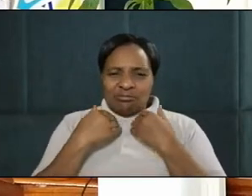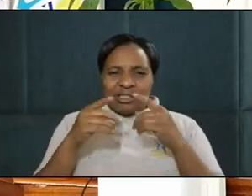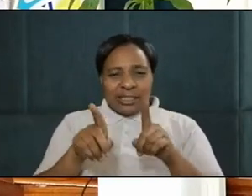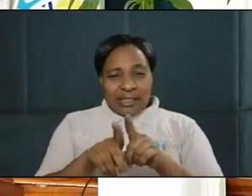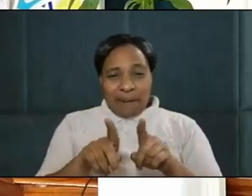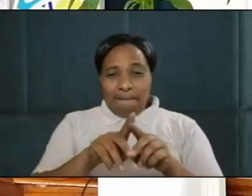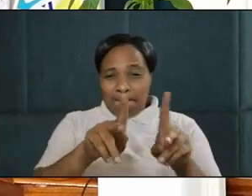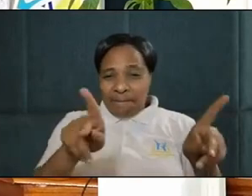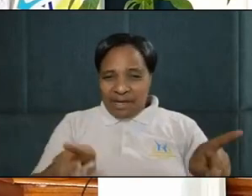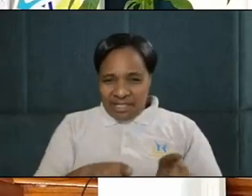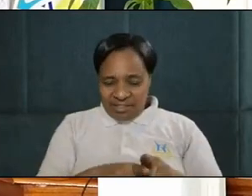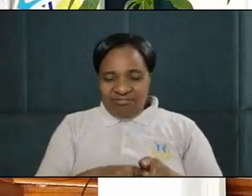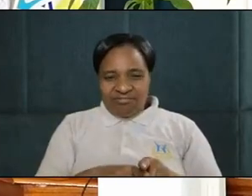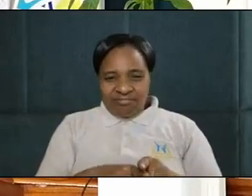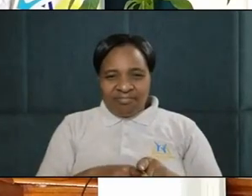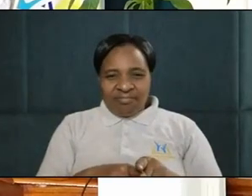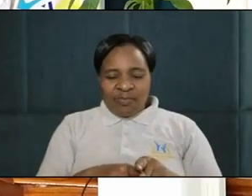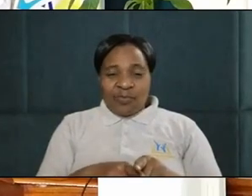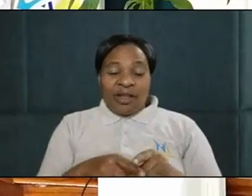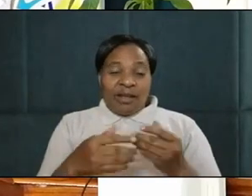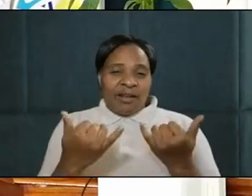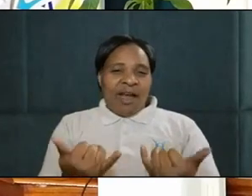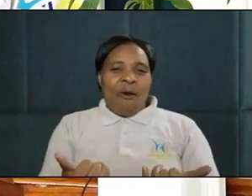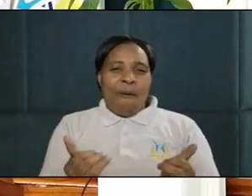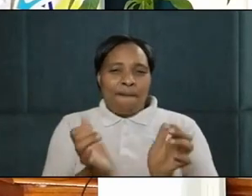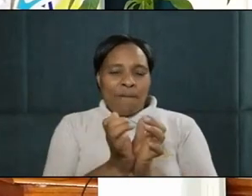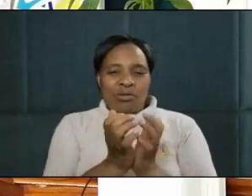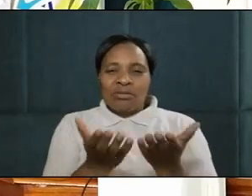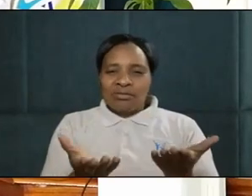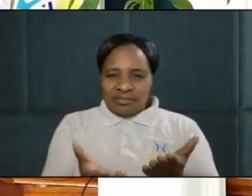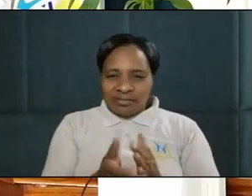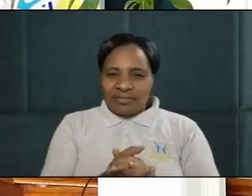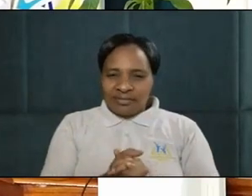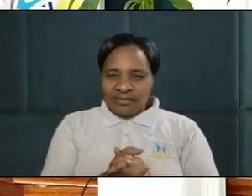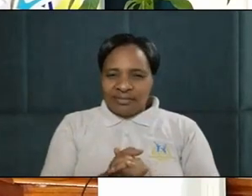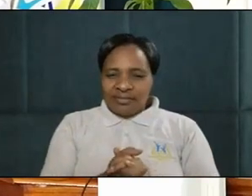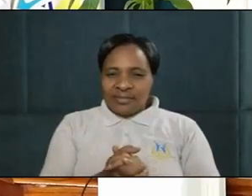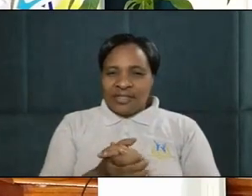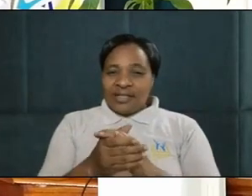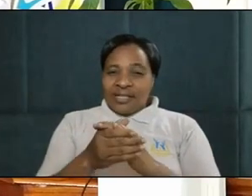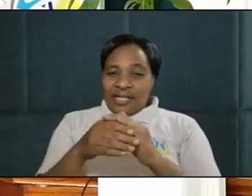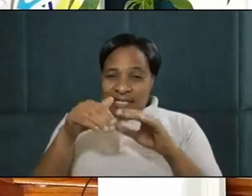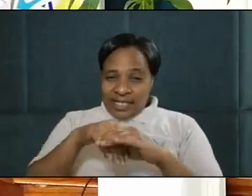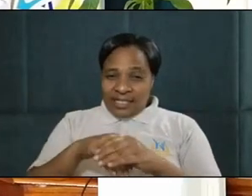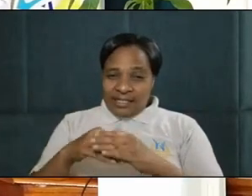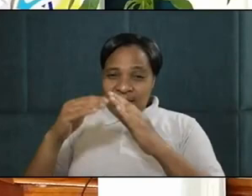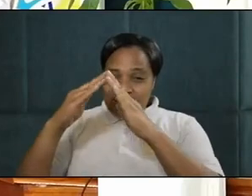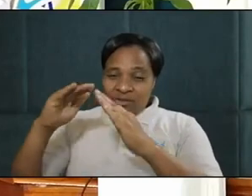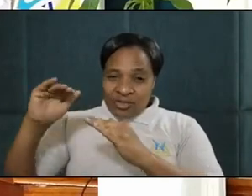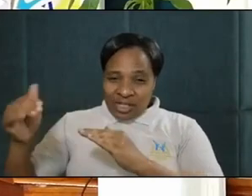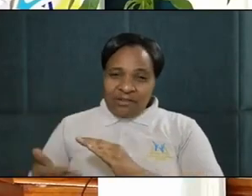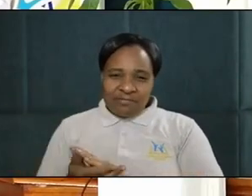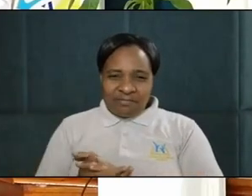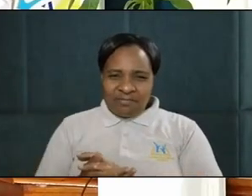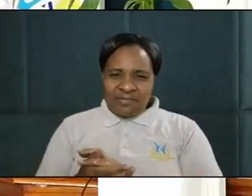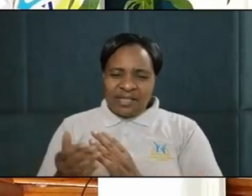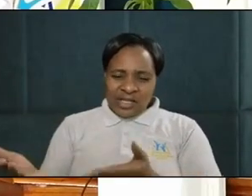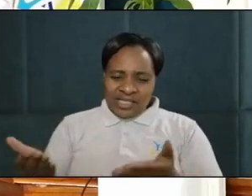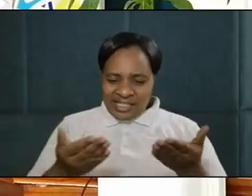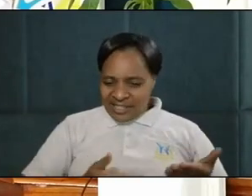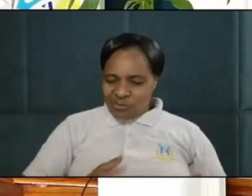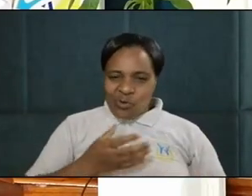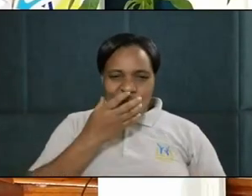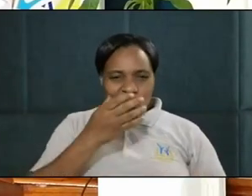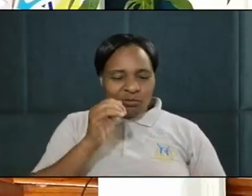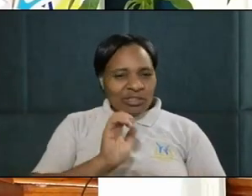Caesar puts it. Very nice. Now, Paul thought that when he arrives in Jerusalem, he will not be received warmly by